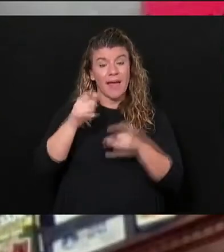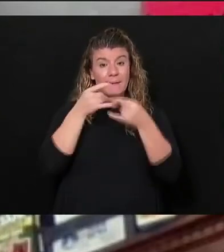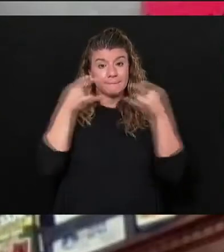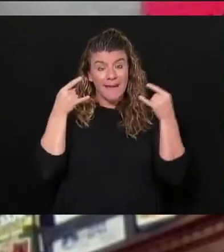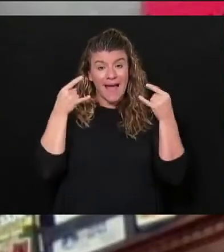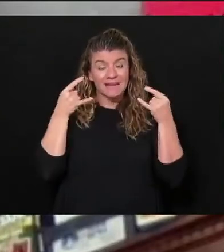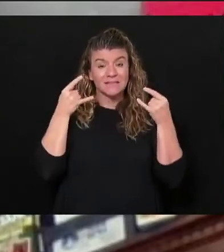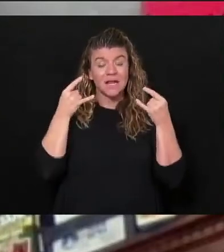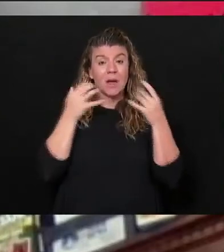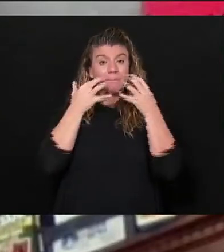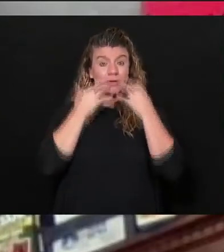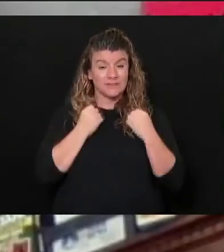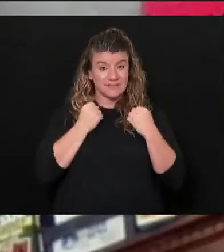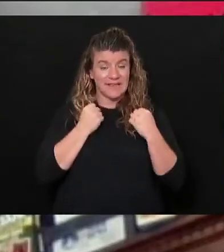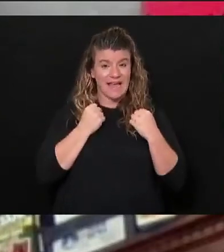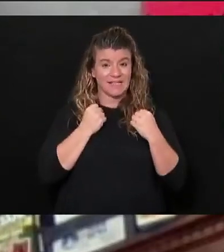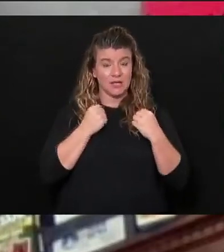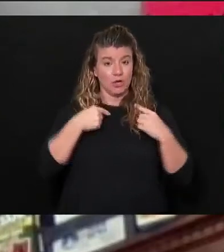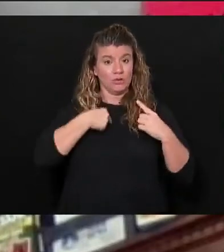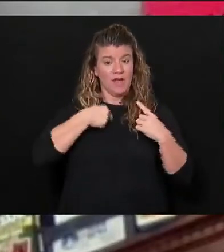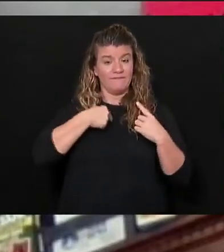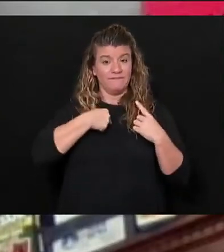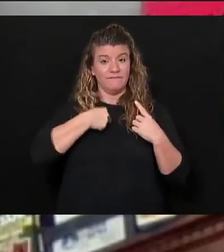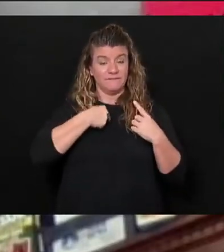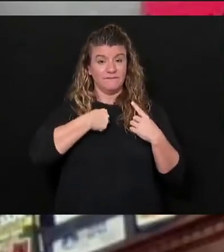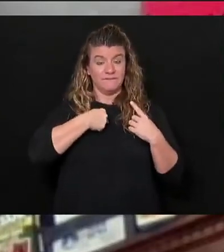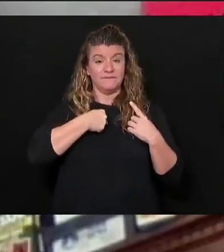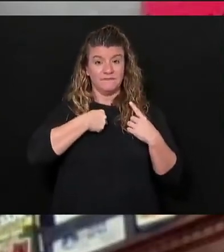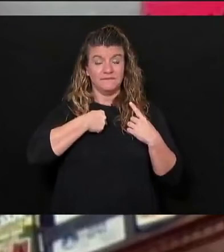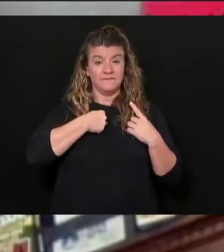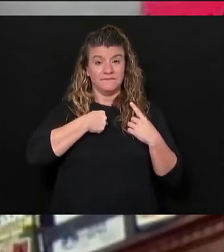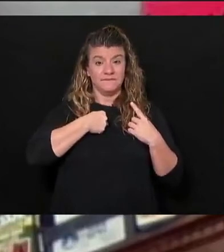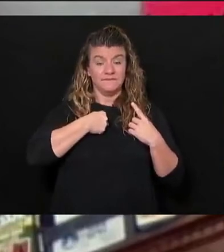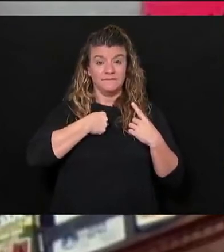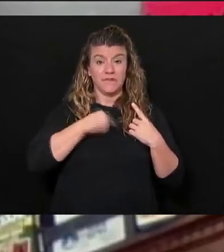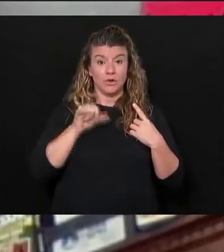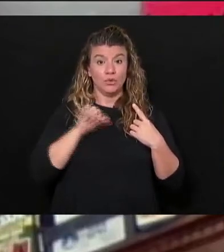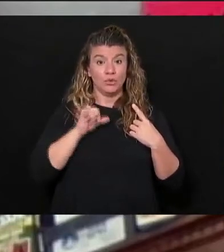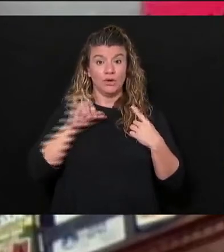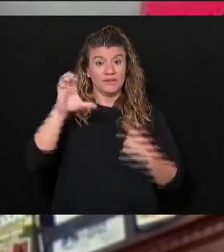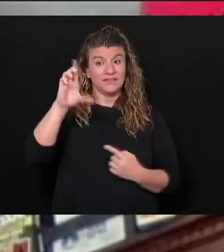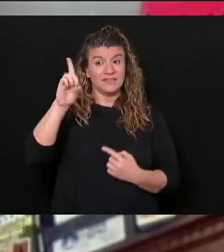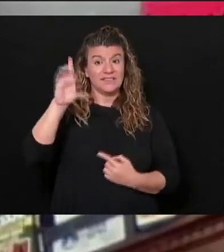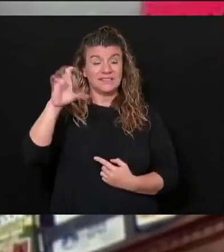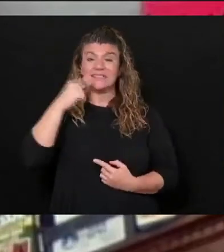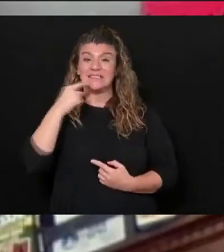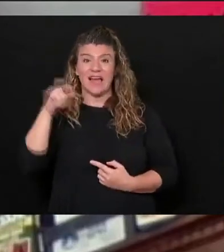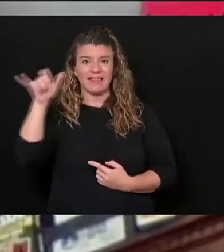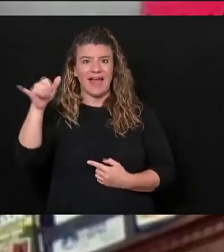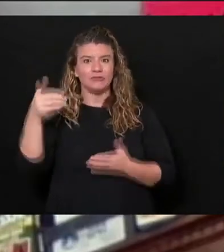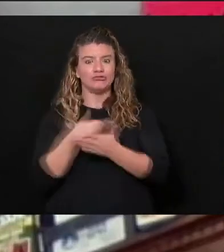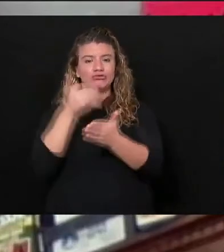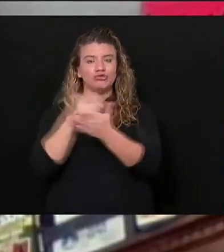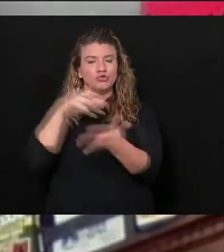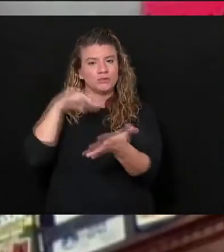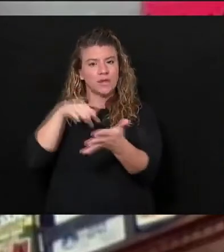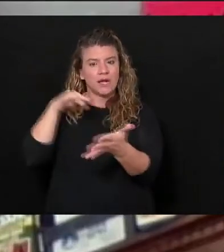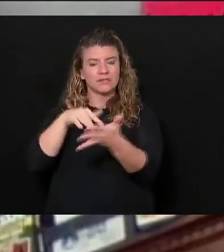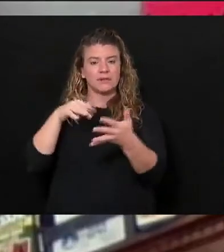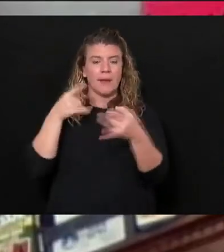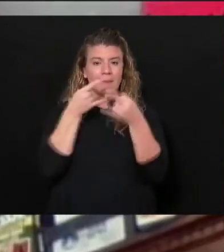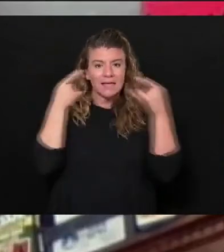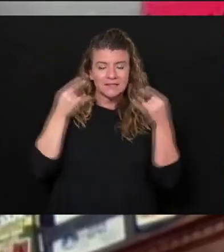protect the wearer. And I think that what I read said the CDC cited 7 studies about masks